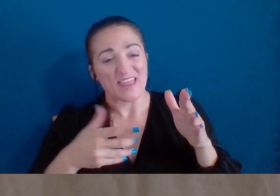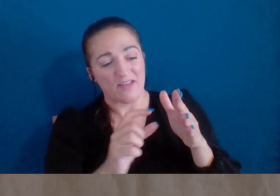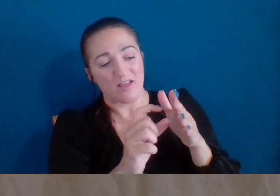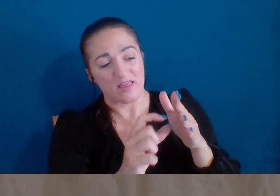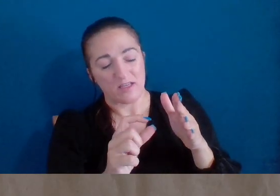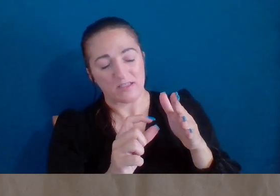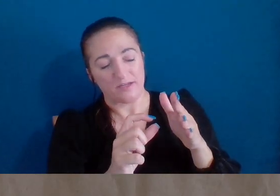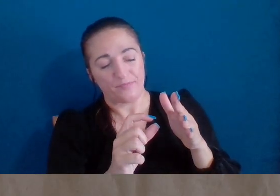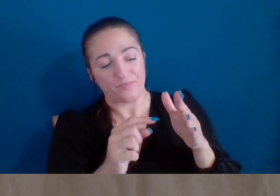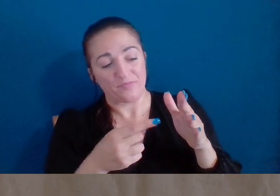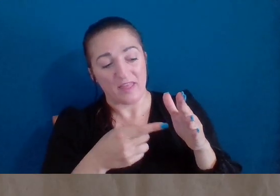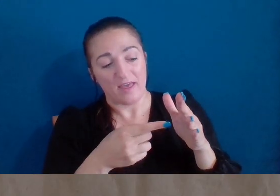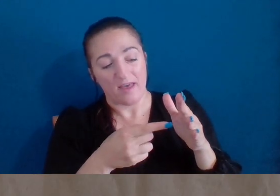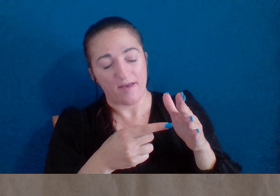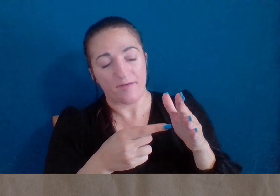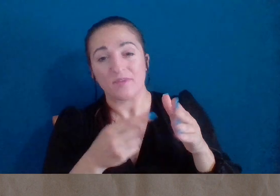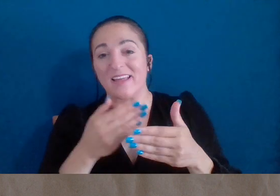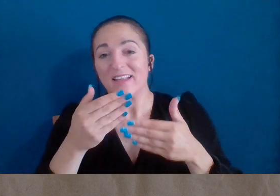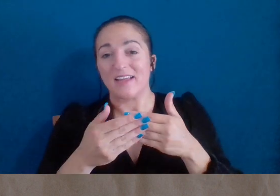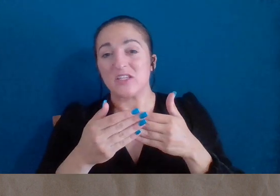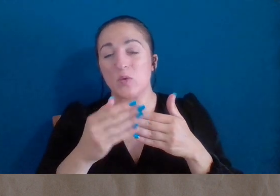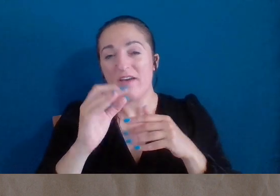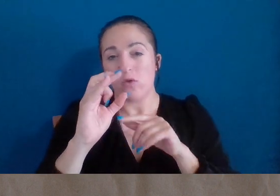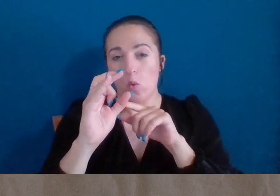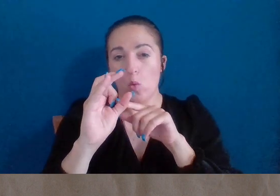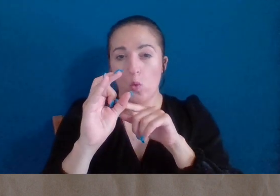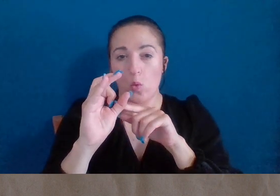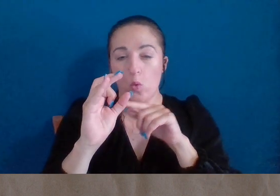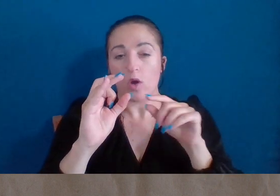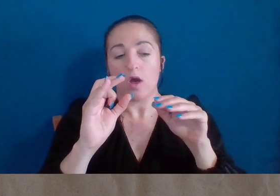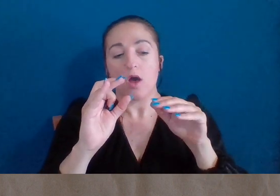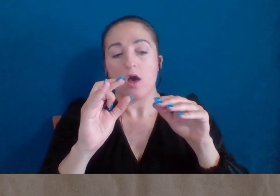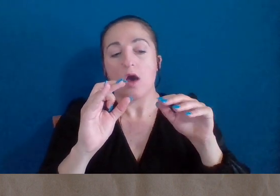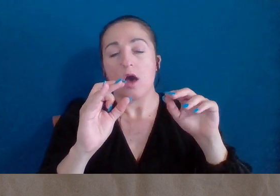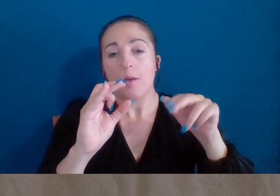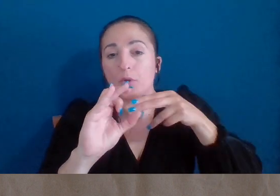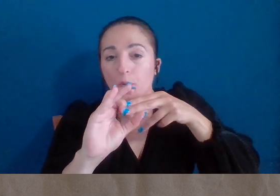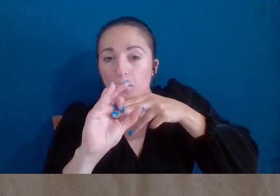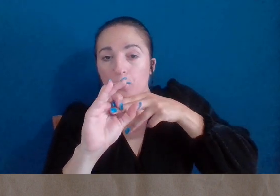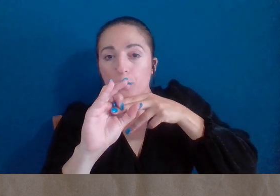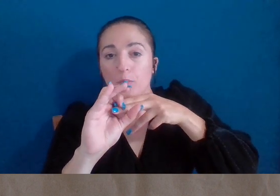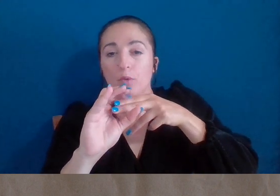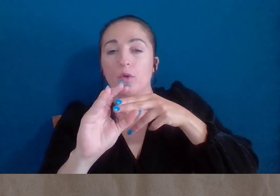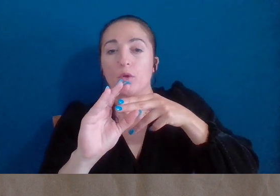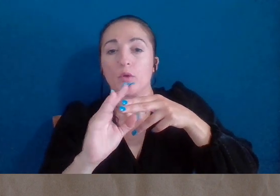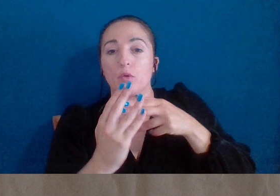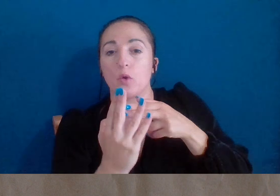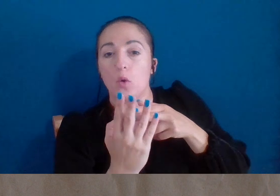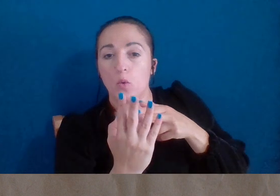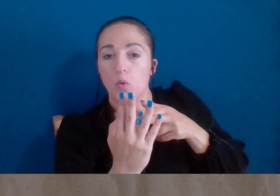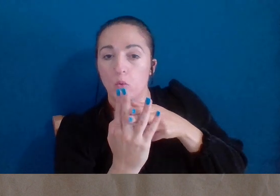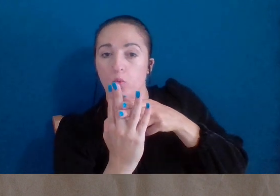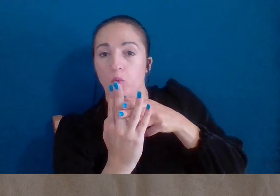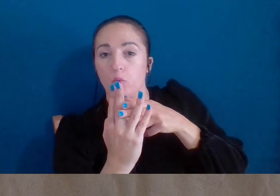it through the hole right next to it. See? Right, I'm gonna go into that hole right next